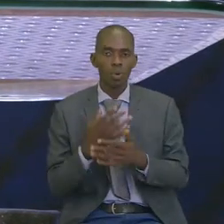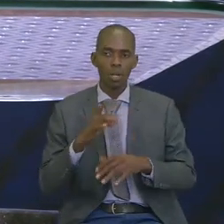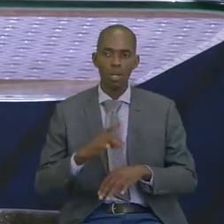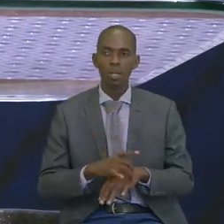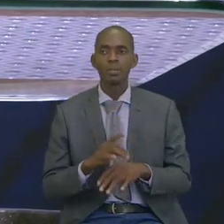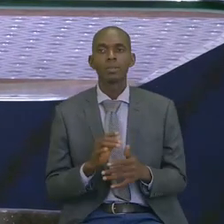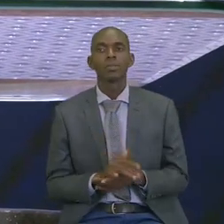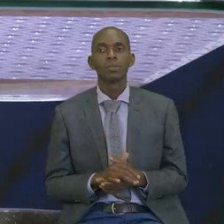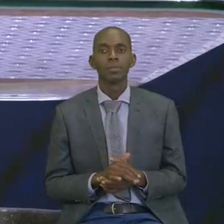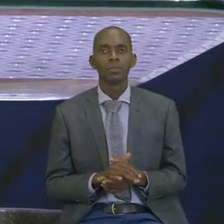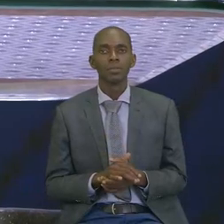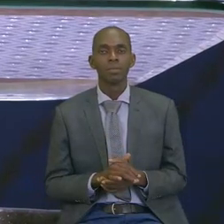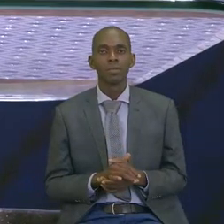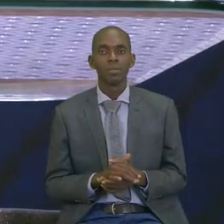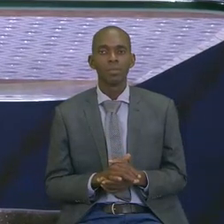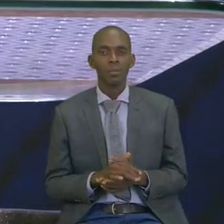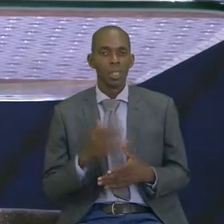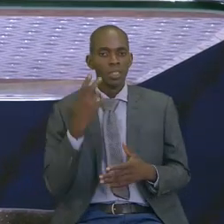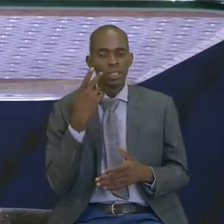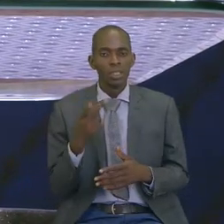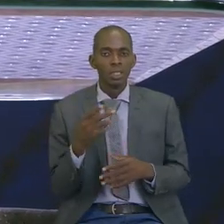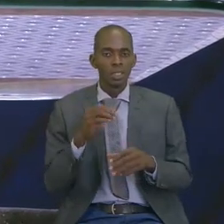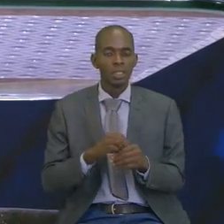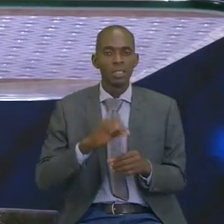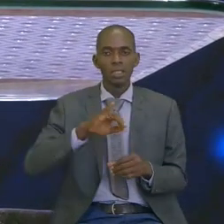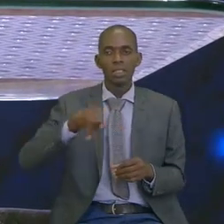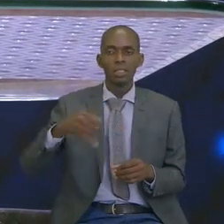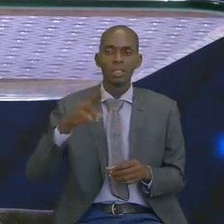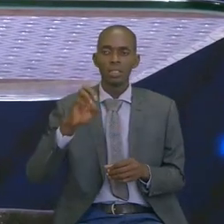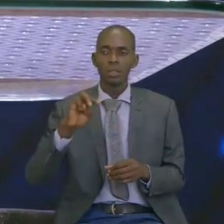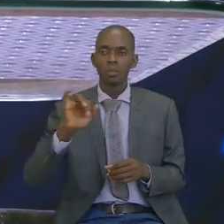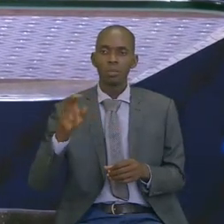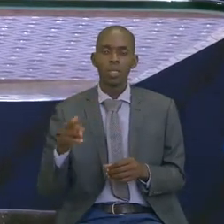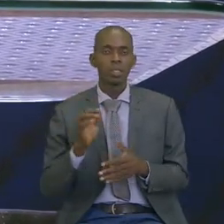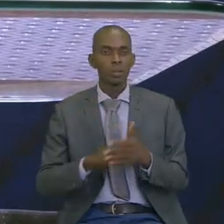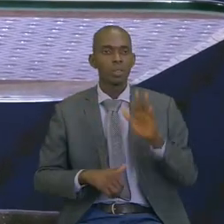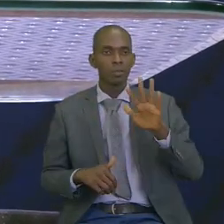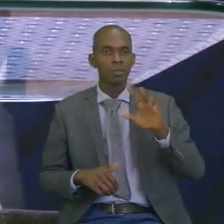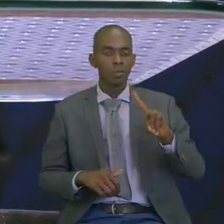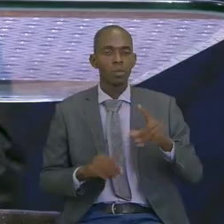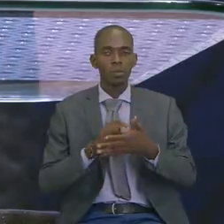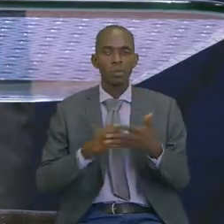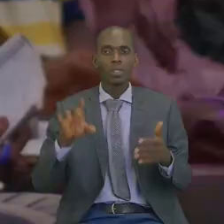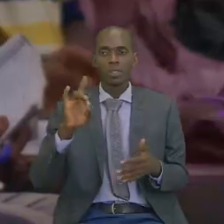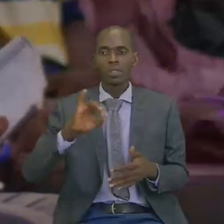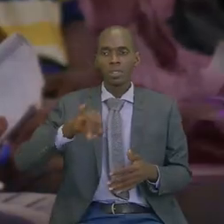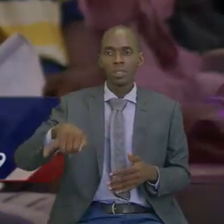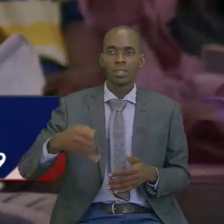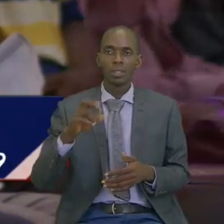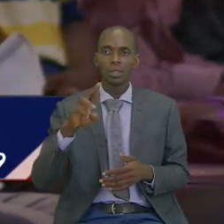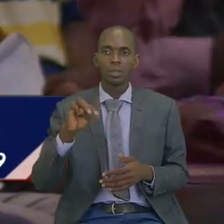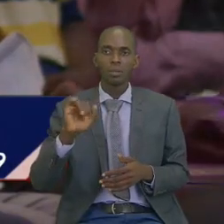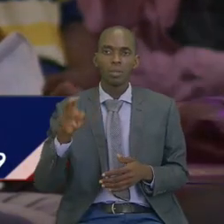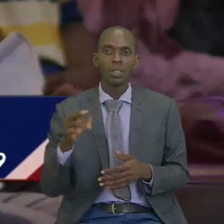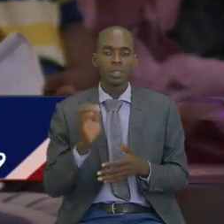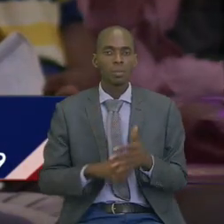whole earth. We're looking at Jeremiah chapter 51, reading from verse 8. In Jeremiah chapter 51,